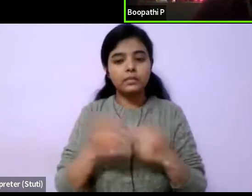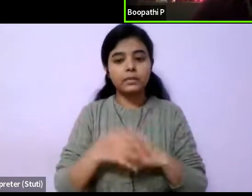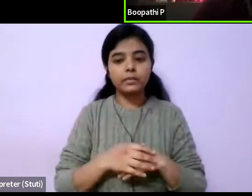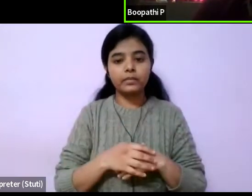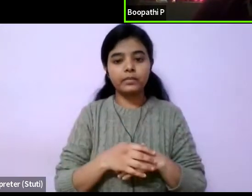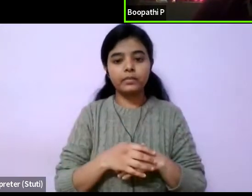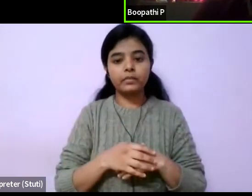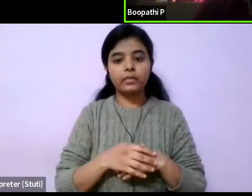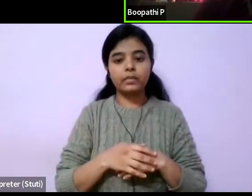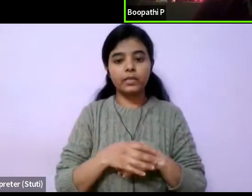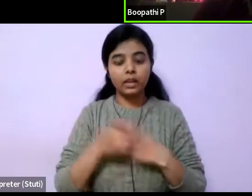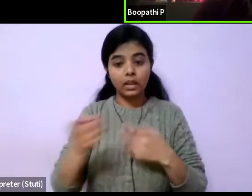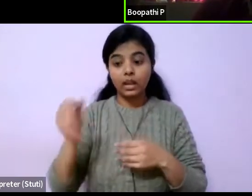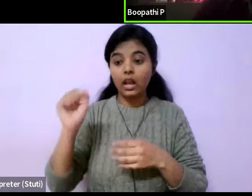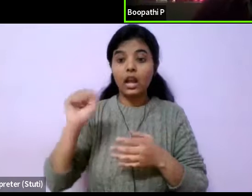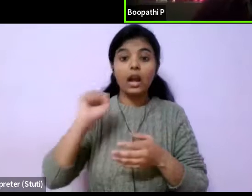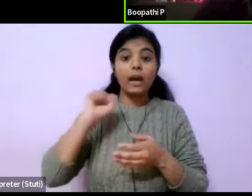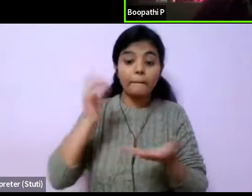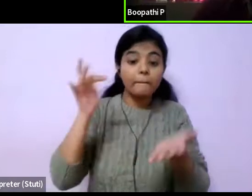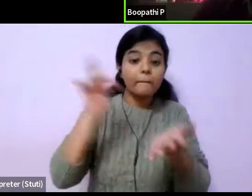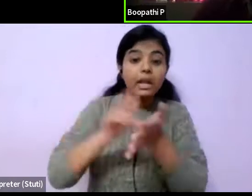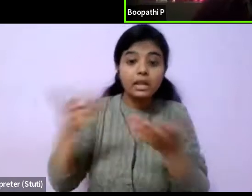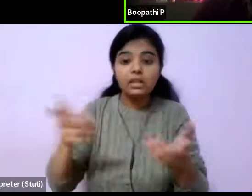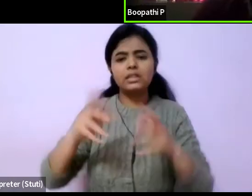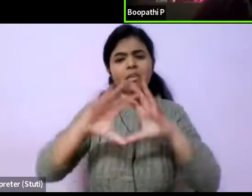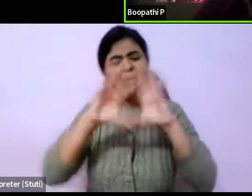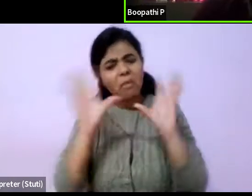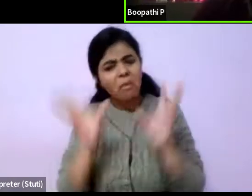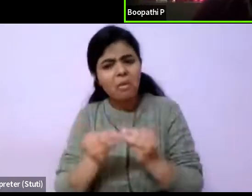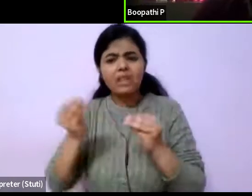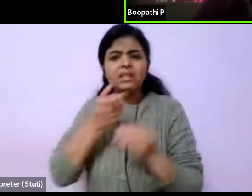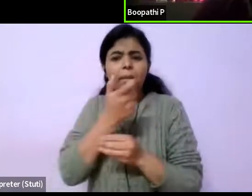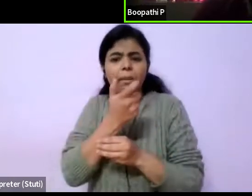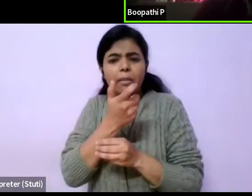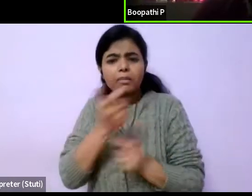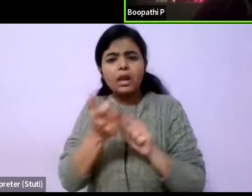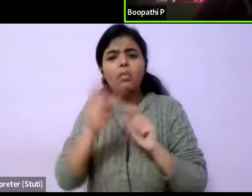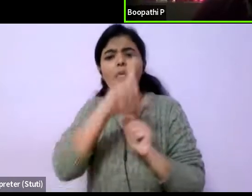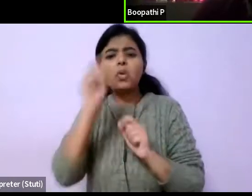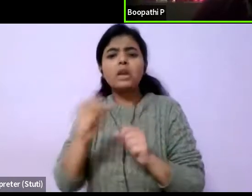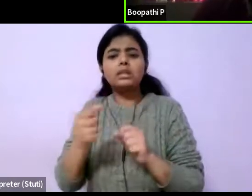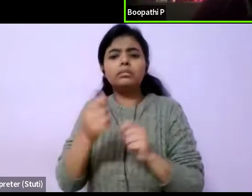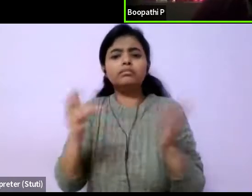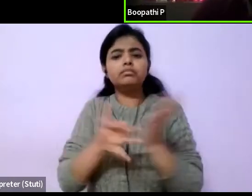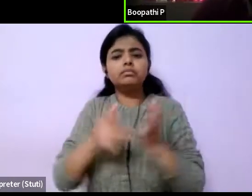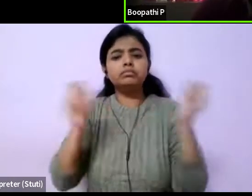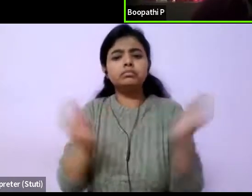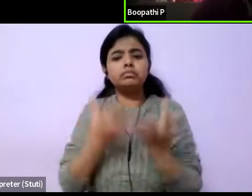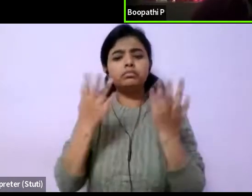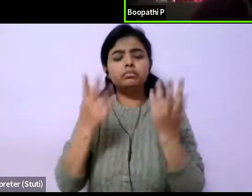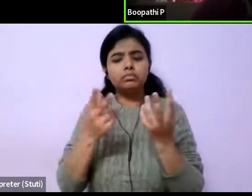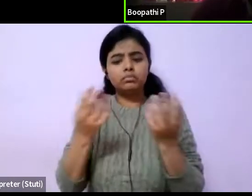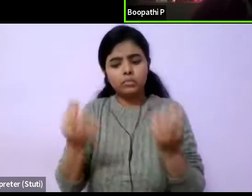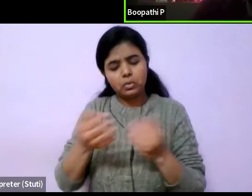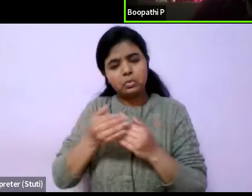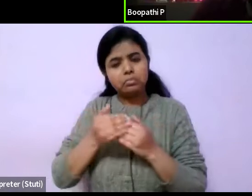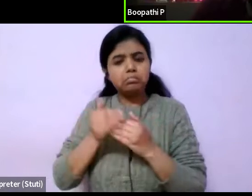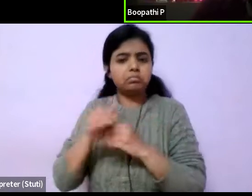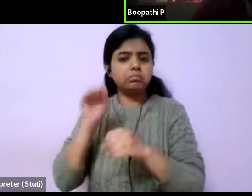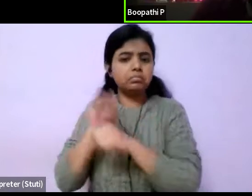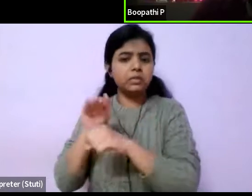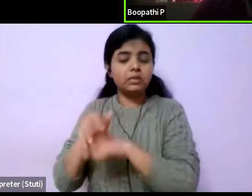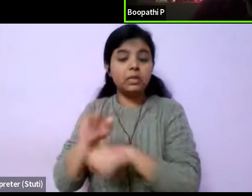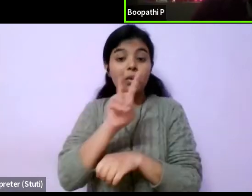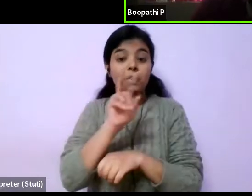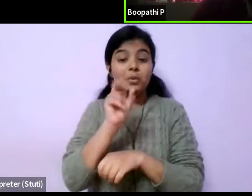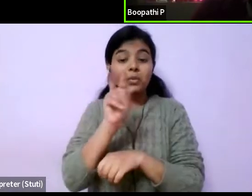protest will be, where they had to assemble tomorrow, next day. All these things they were actually communicating. So now in